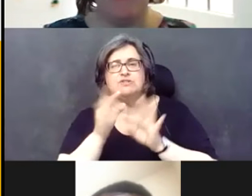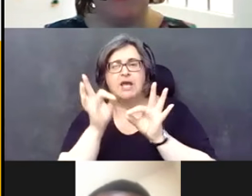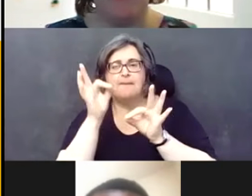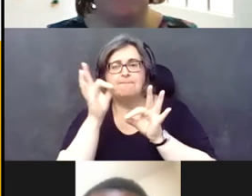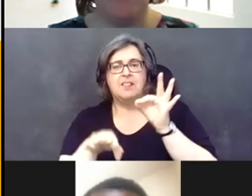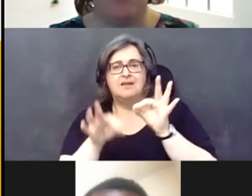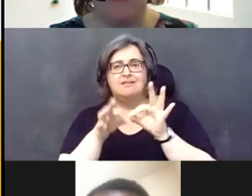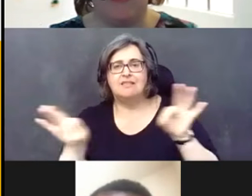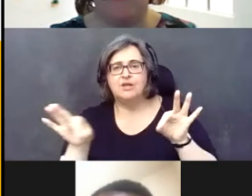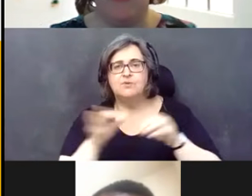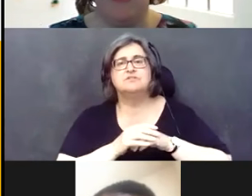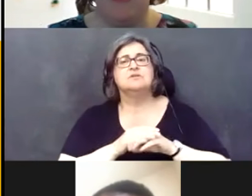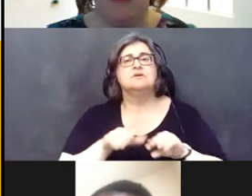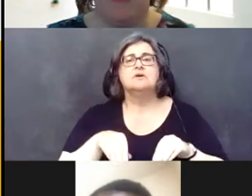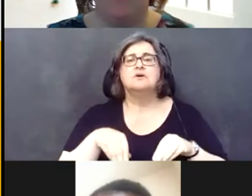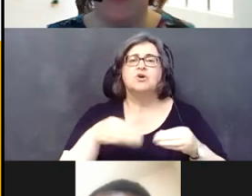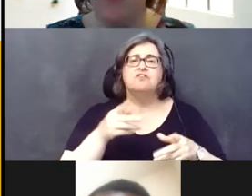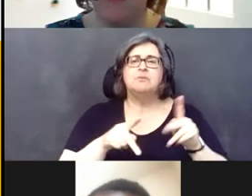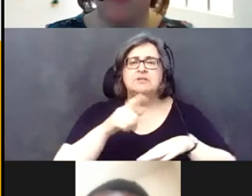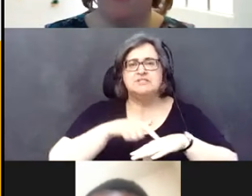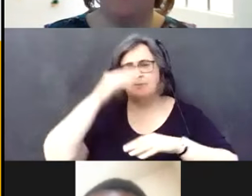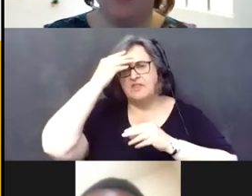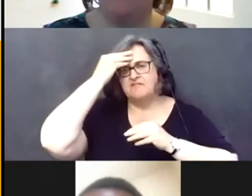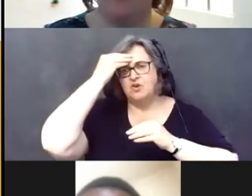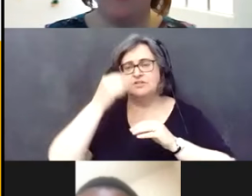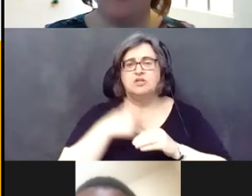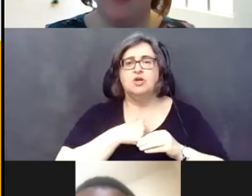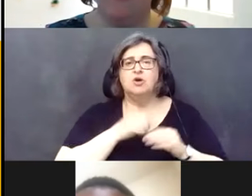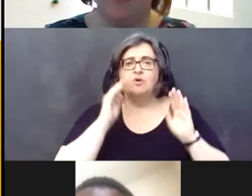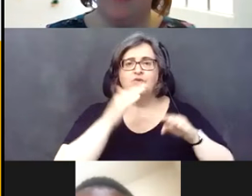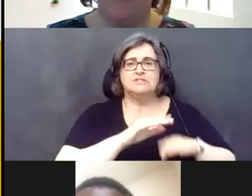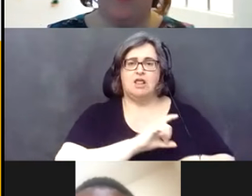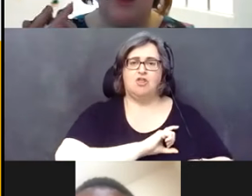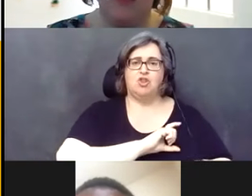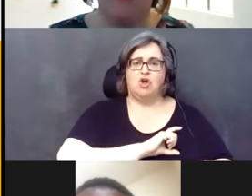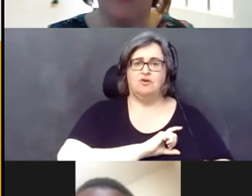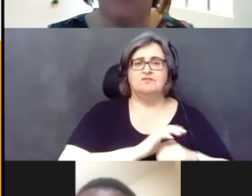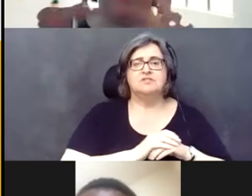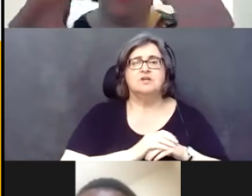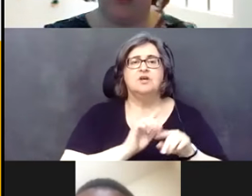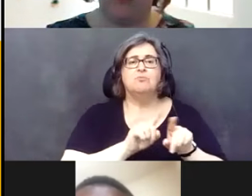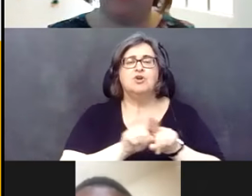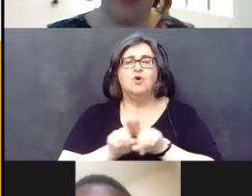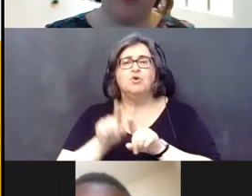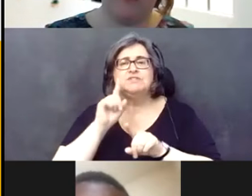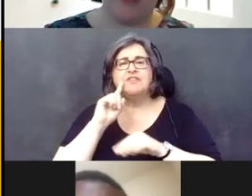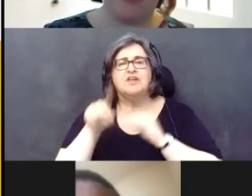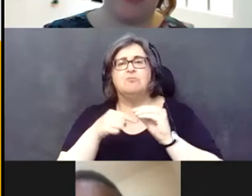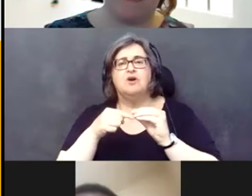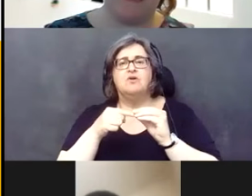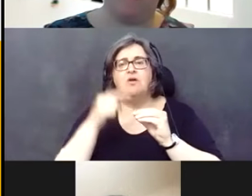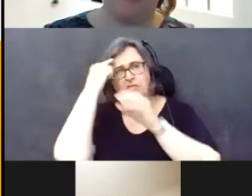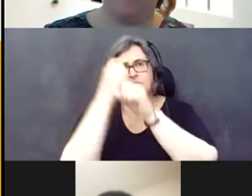giving people time to process. And we focused a lot on law enforcement, but I also want to think about the kind of the bigger